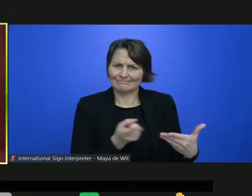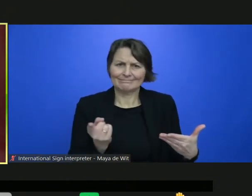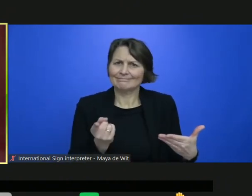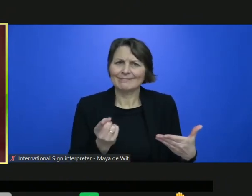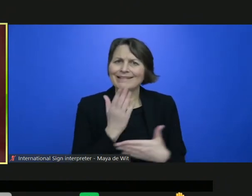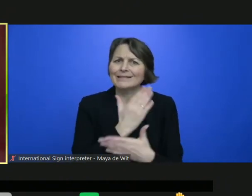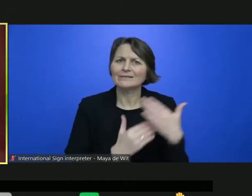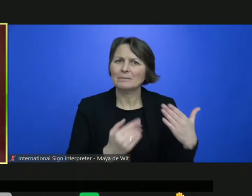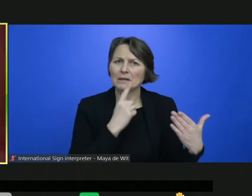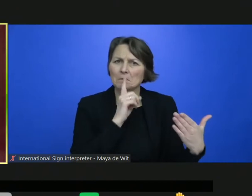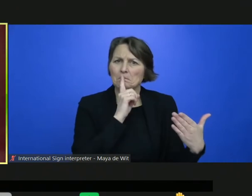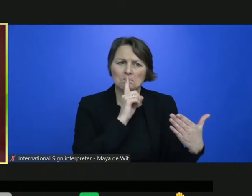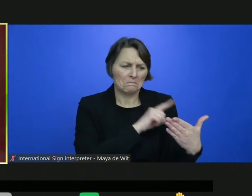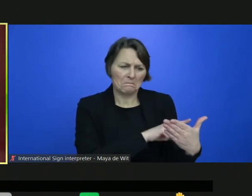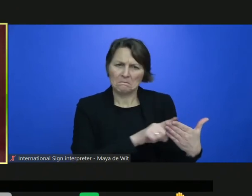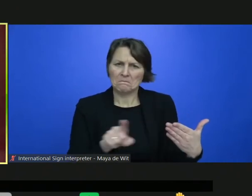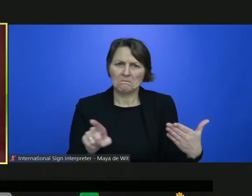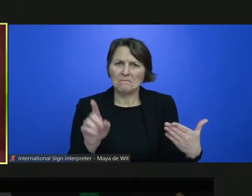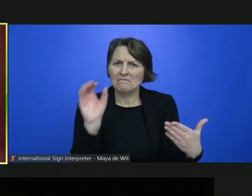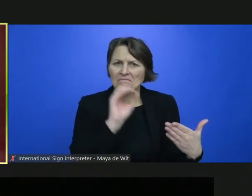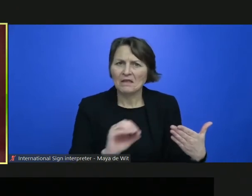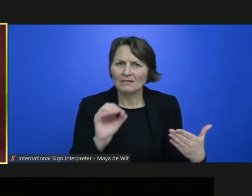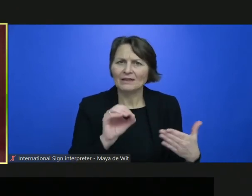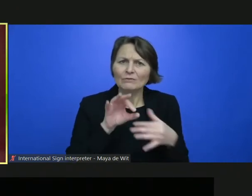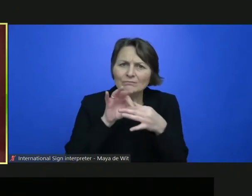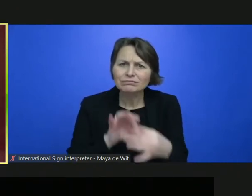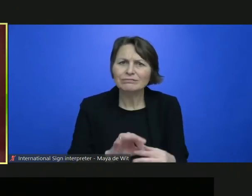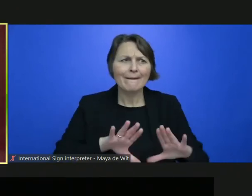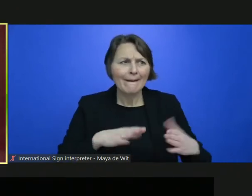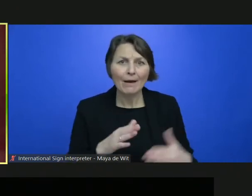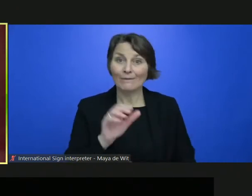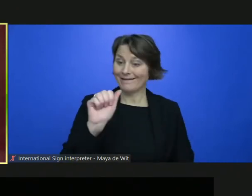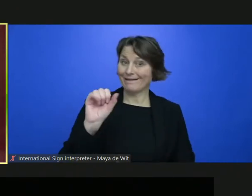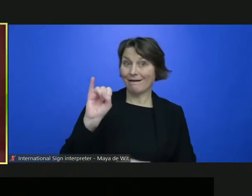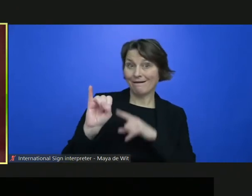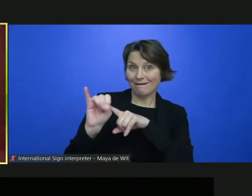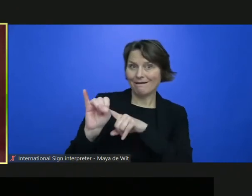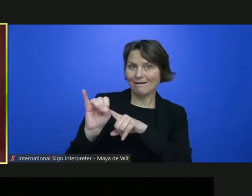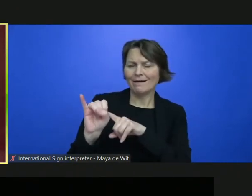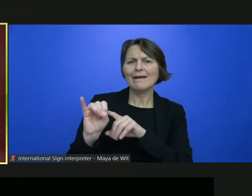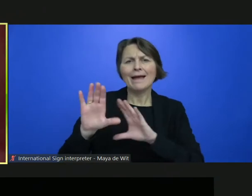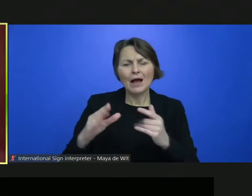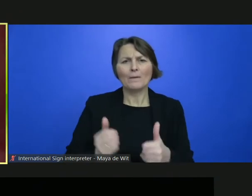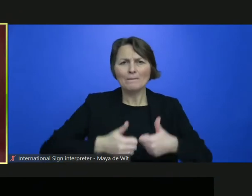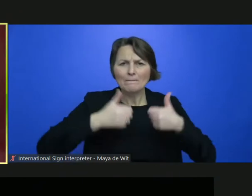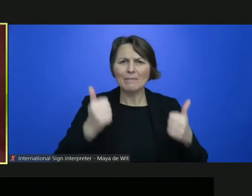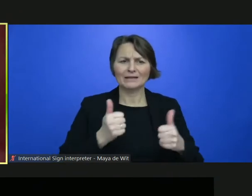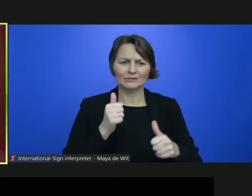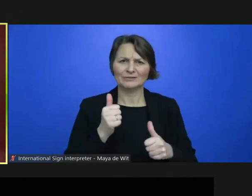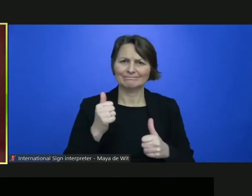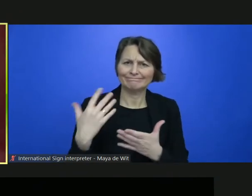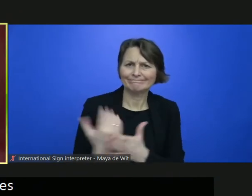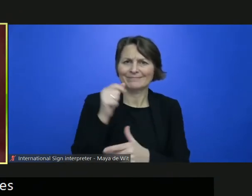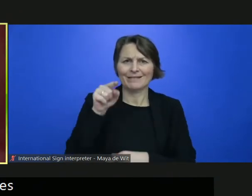growing debate regarding responsible AI. In fact, it seems that disabled people are so missing from the debate that no one's